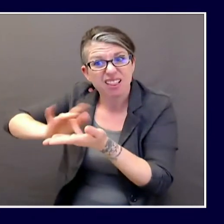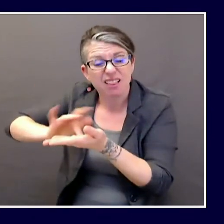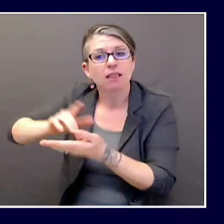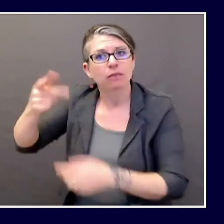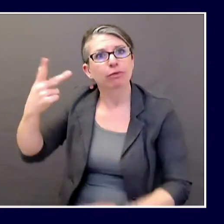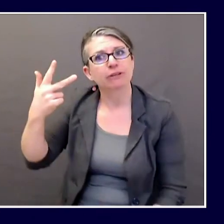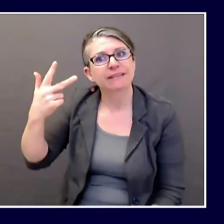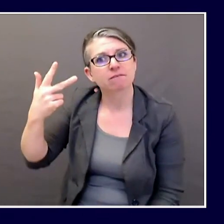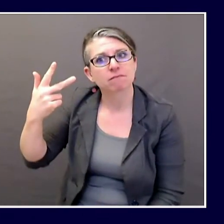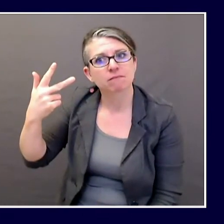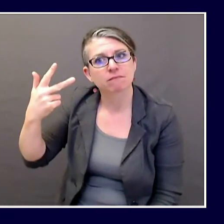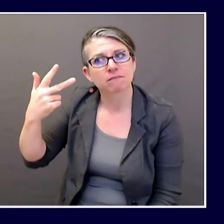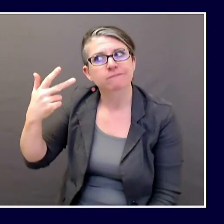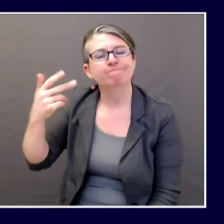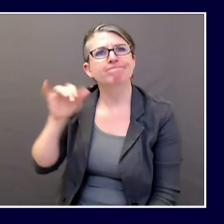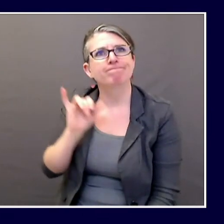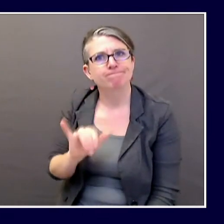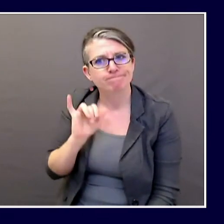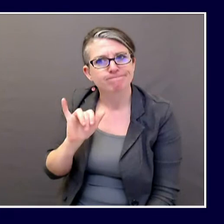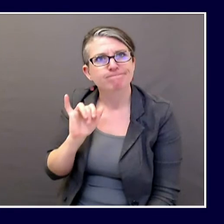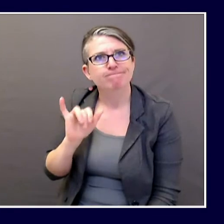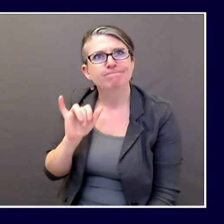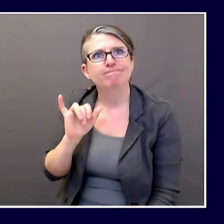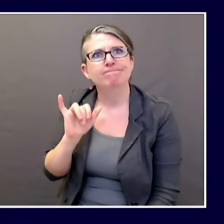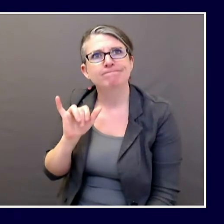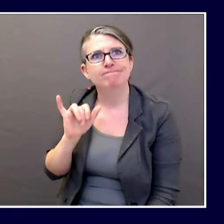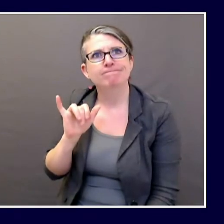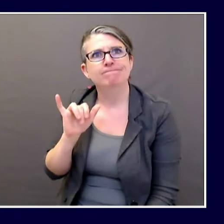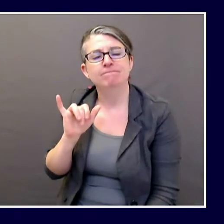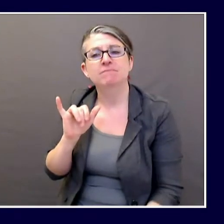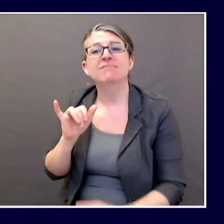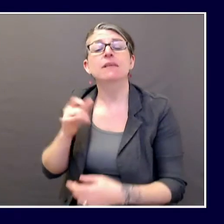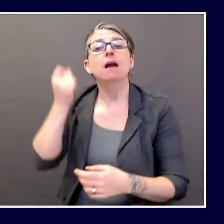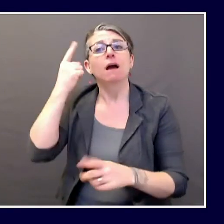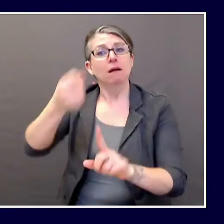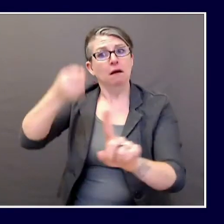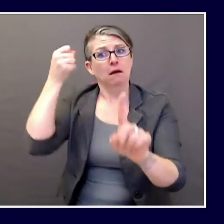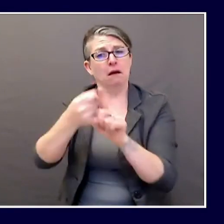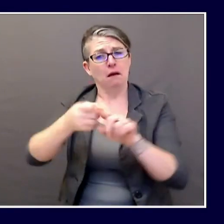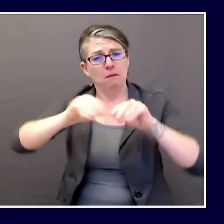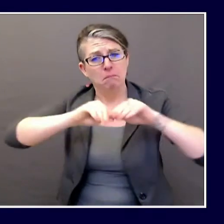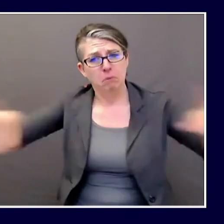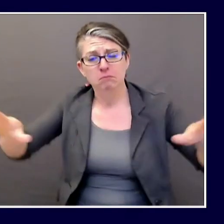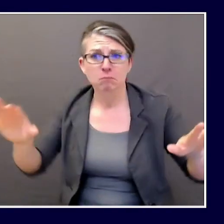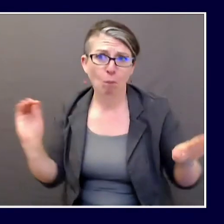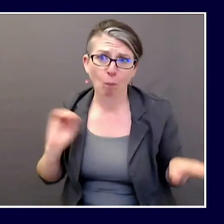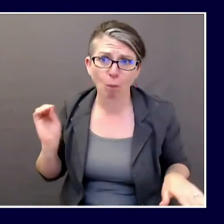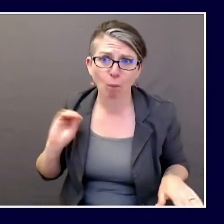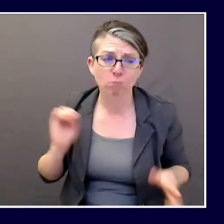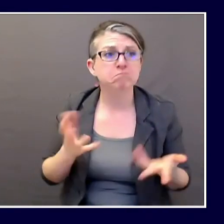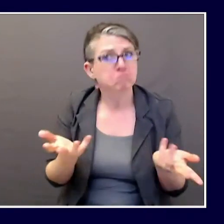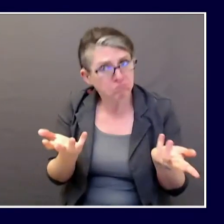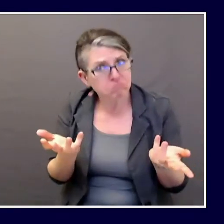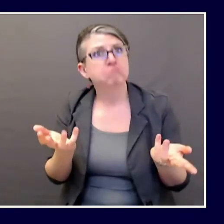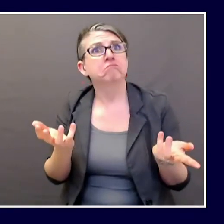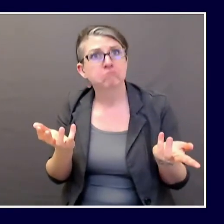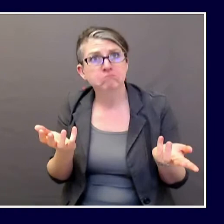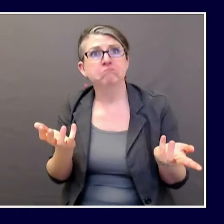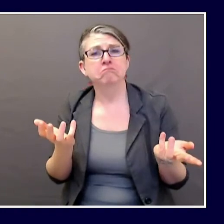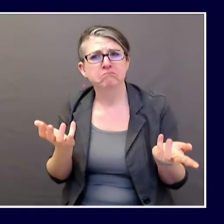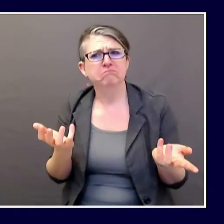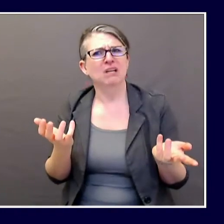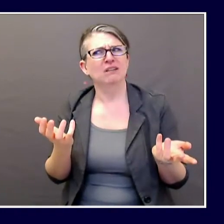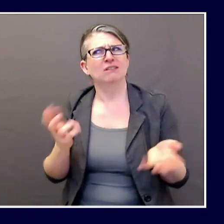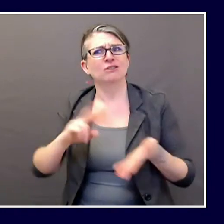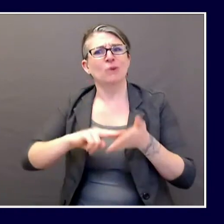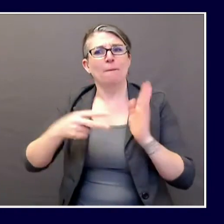what we are seeing is a significant uptick in community transmission. We've identified some known clusters and are trying to figure